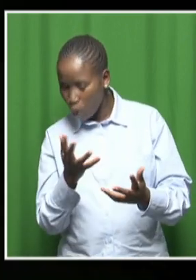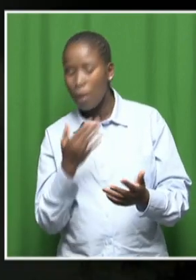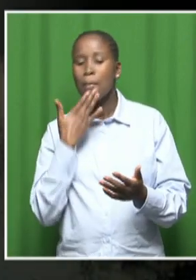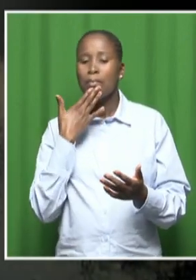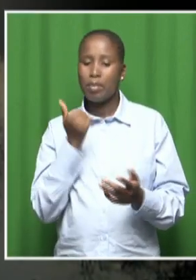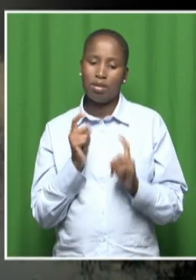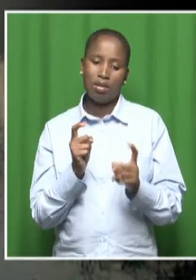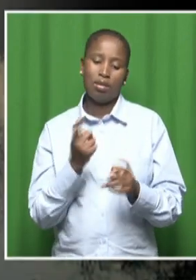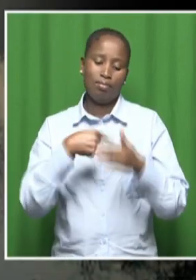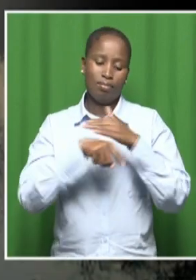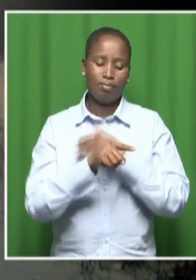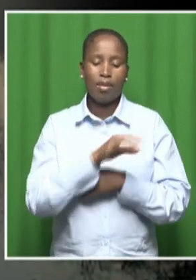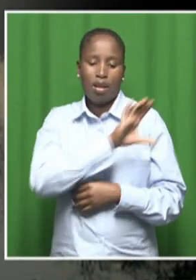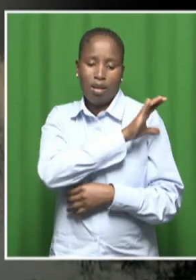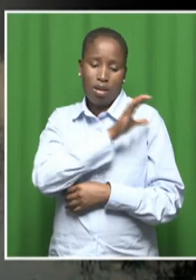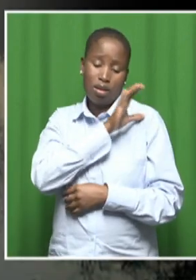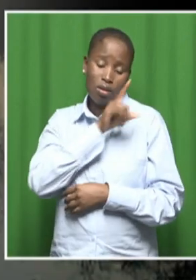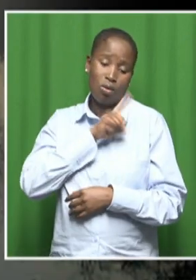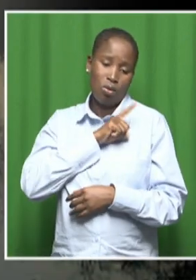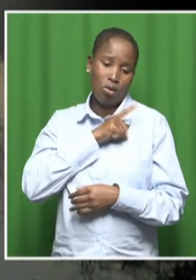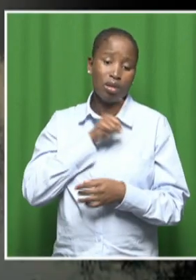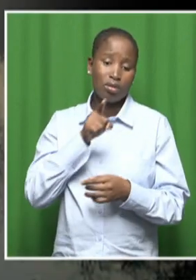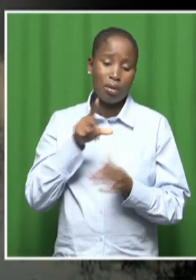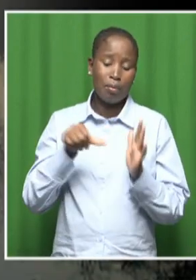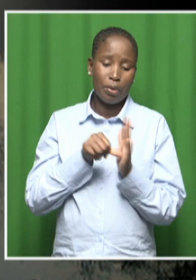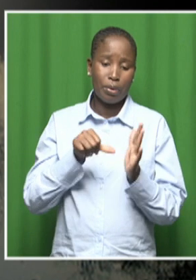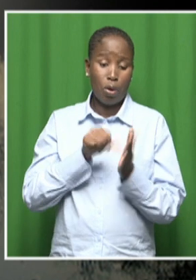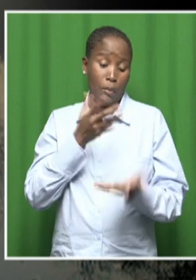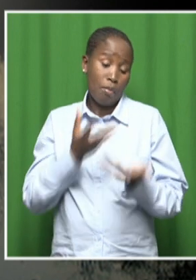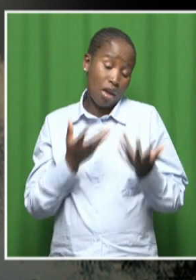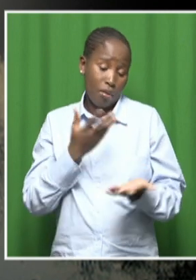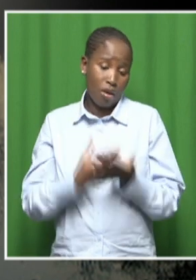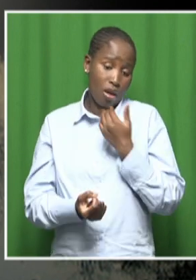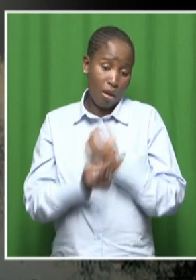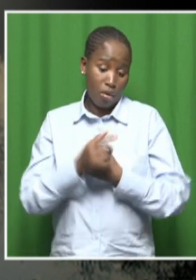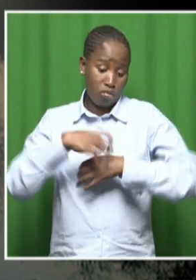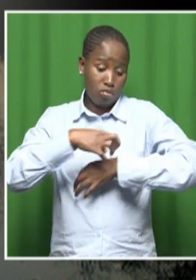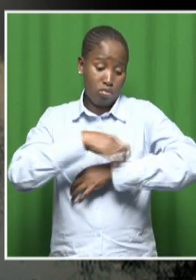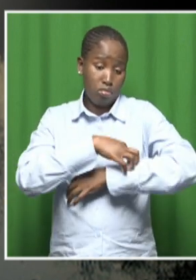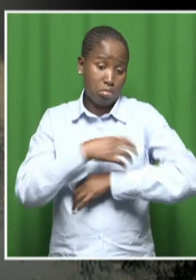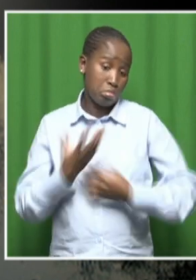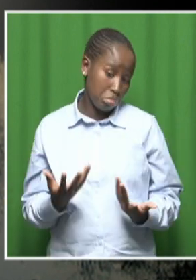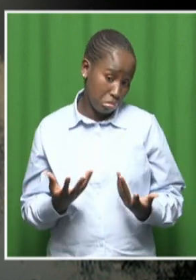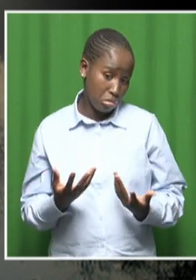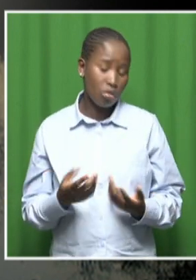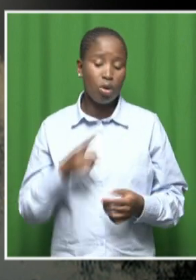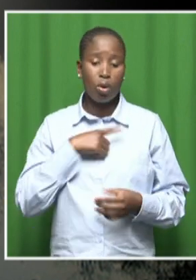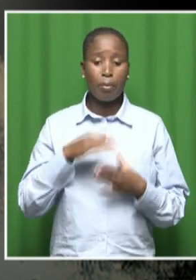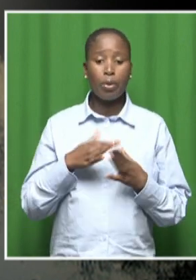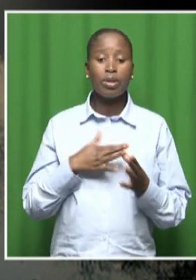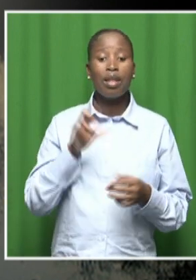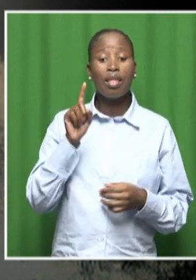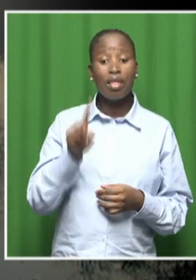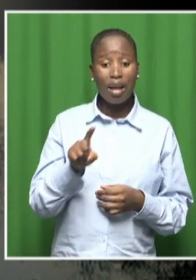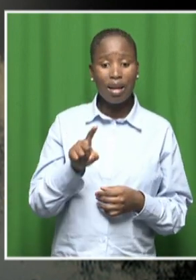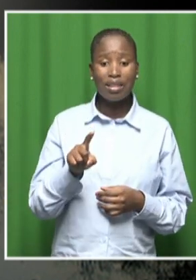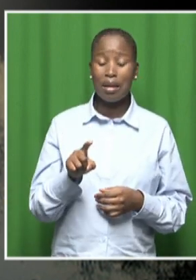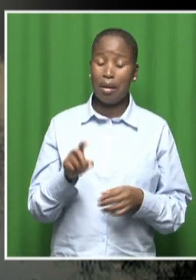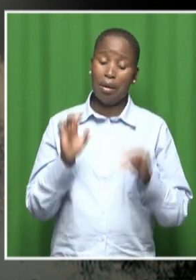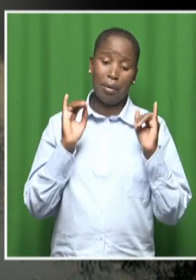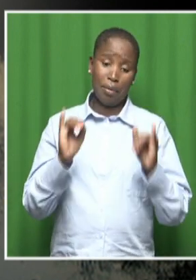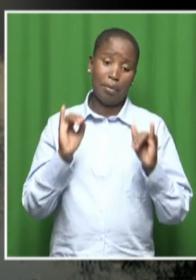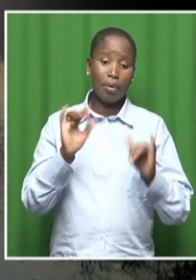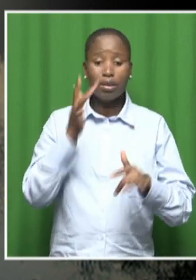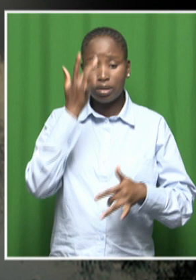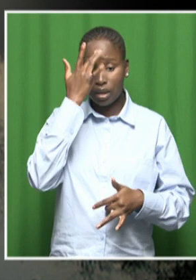to go and get looked at. You never know. This could be a case of measles. And measles is one of those unfortunate diseases. If you